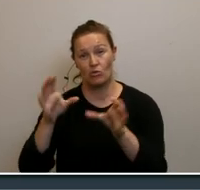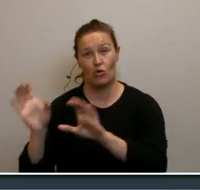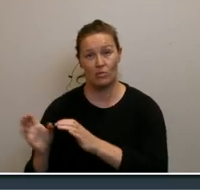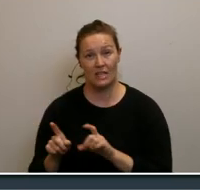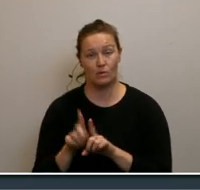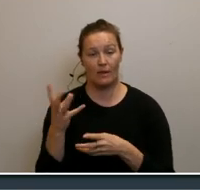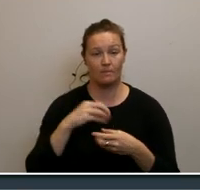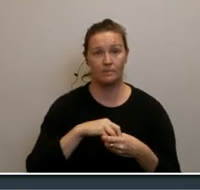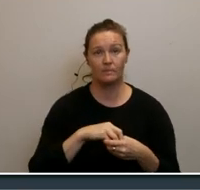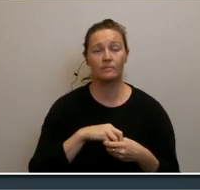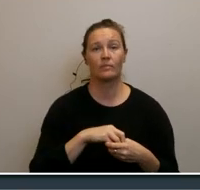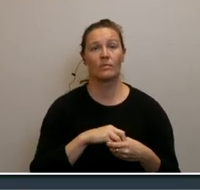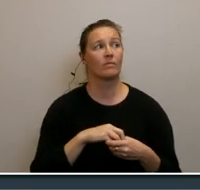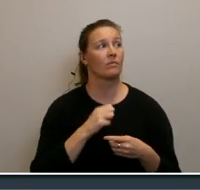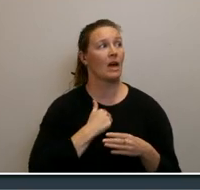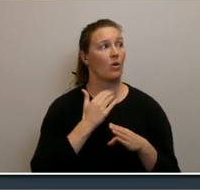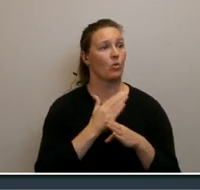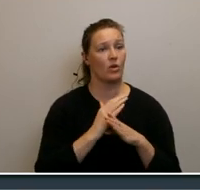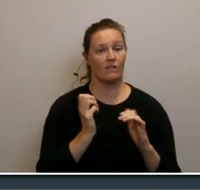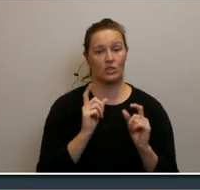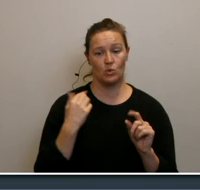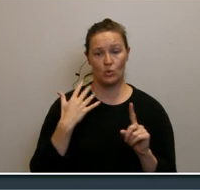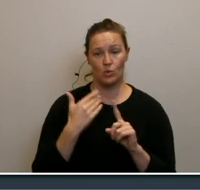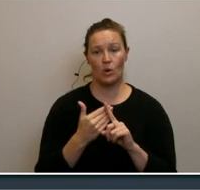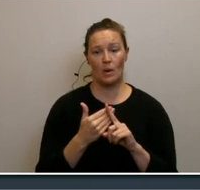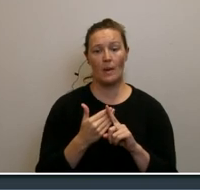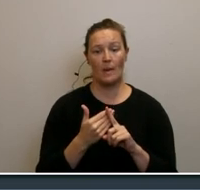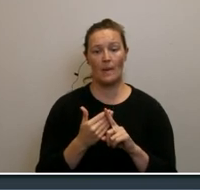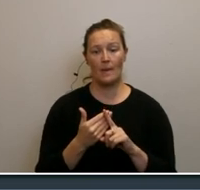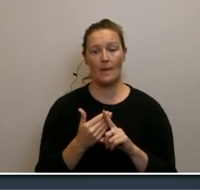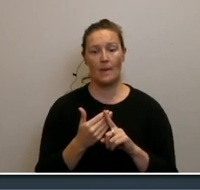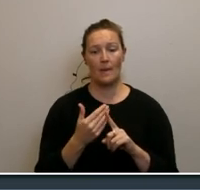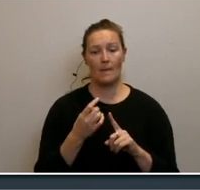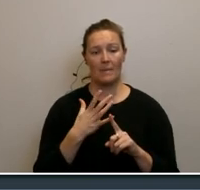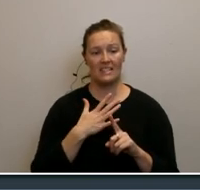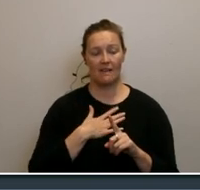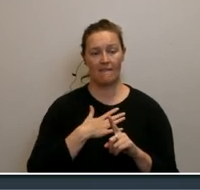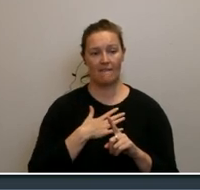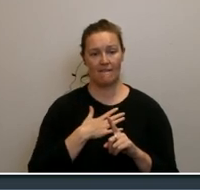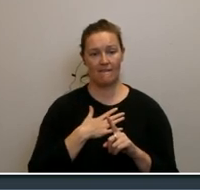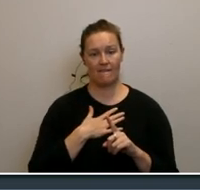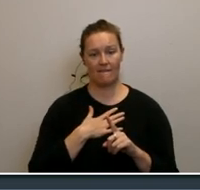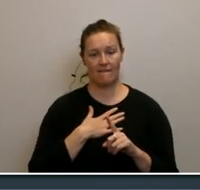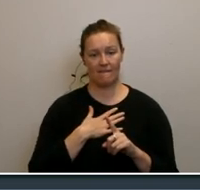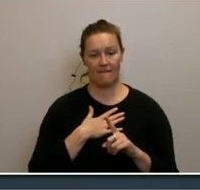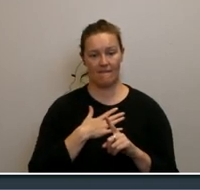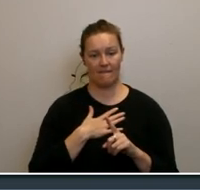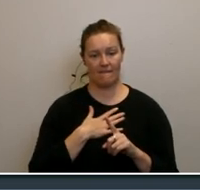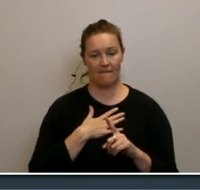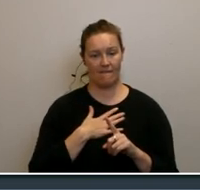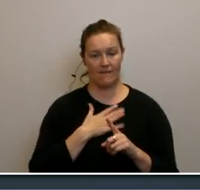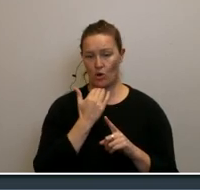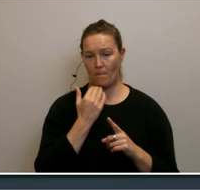also fair to say that the work that I've done, I've kept my arms around a pretty tight circle as far as community